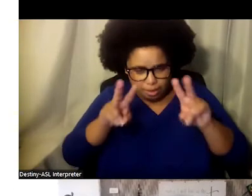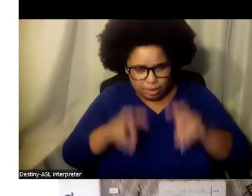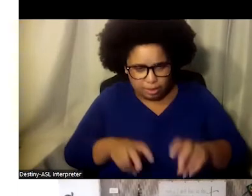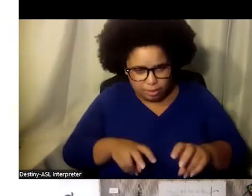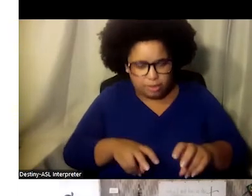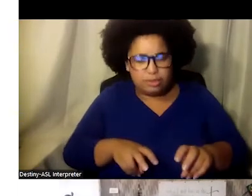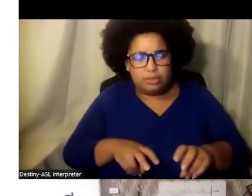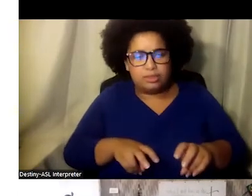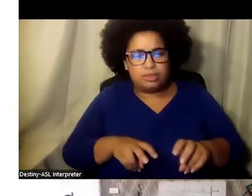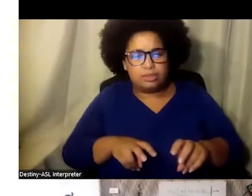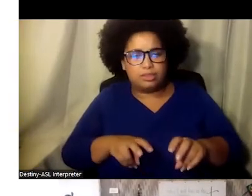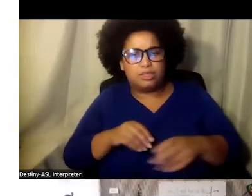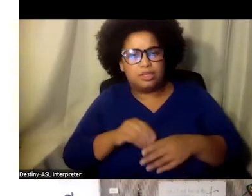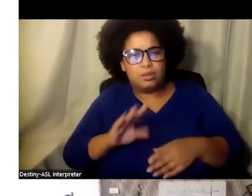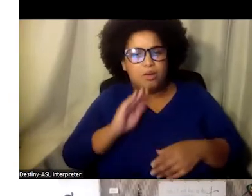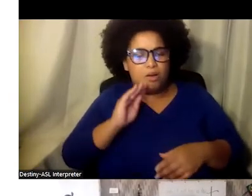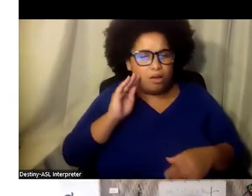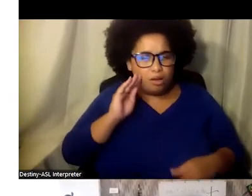and assistance at